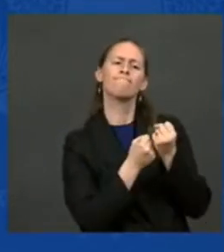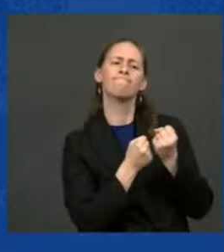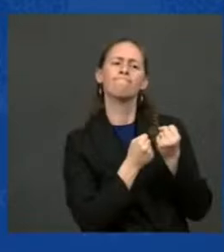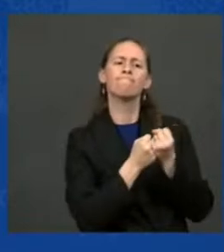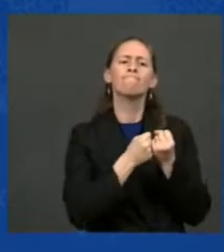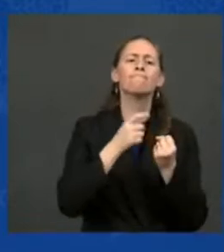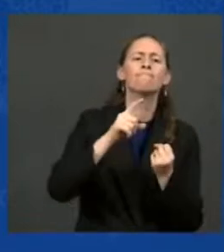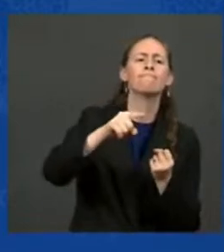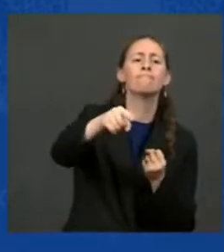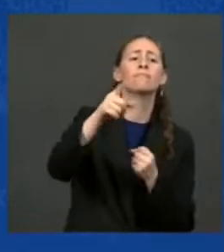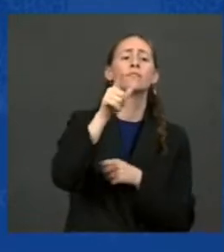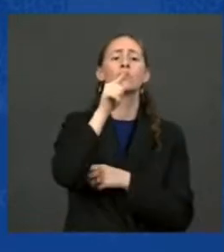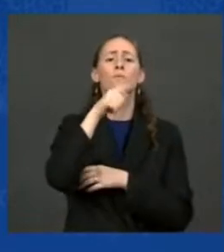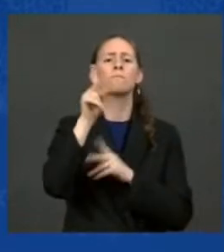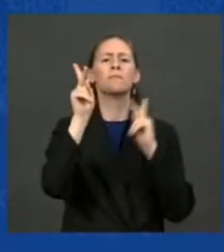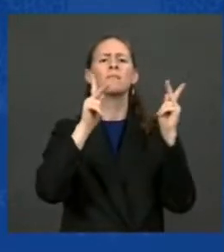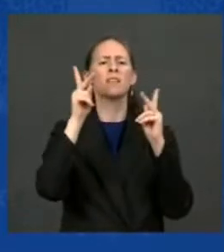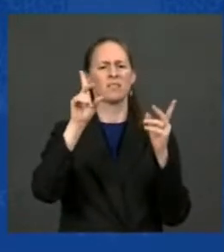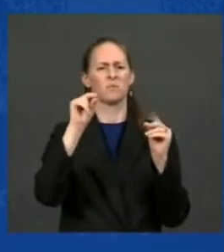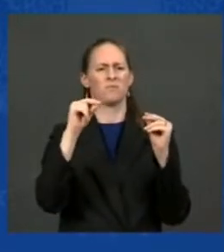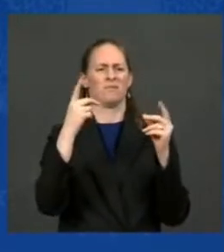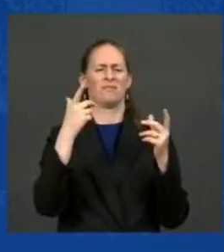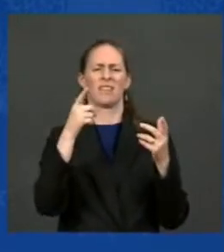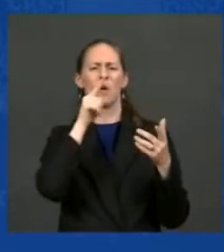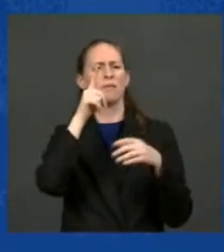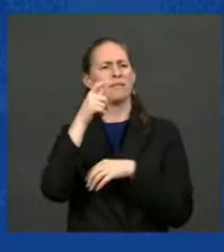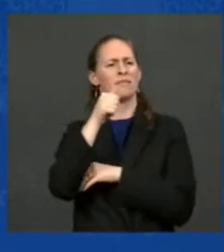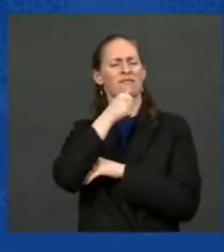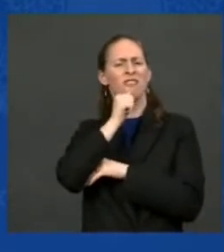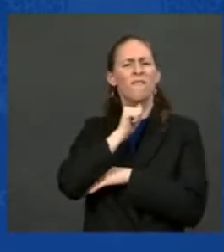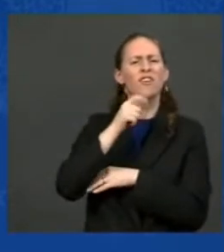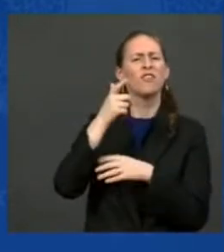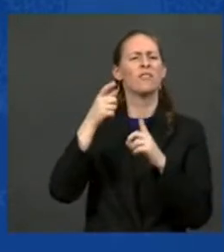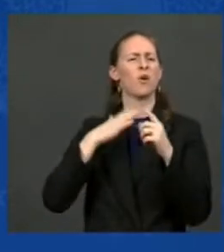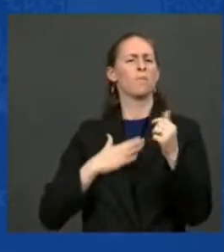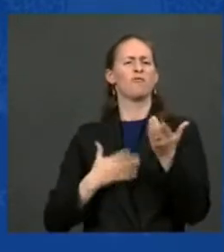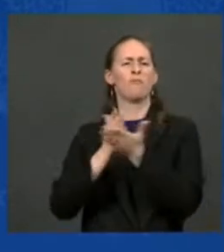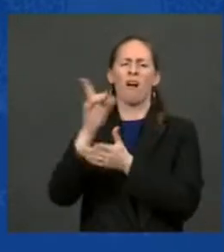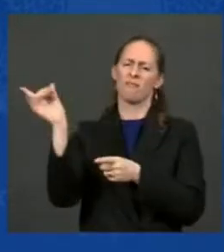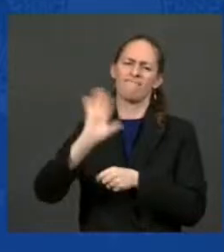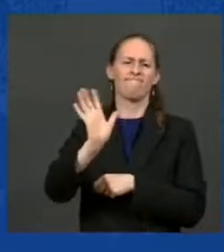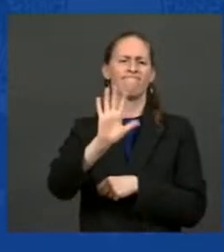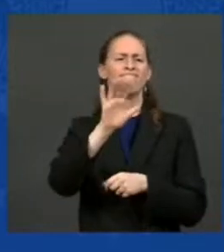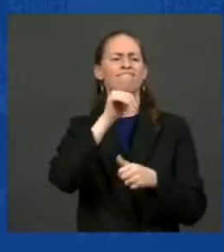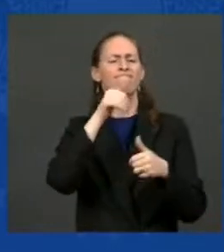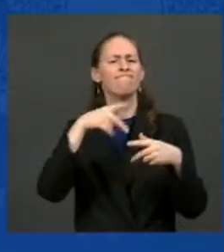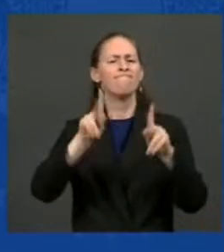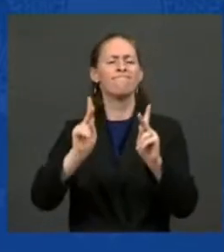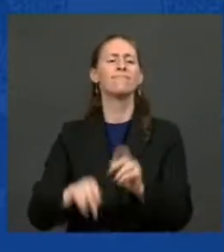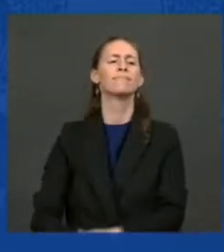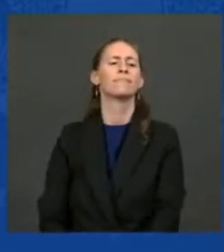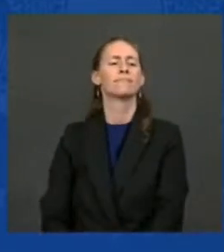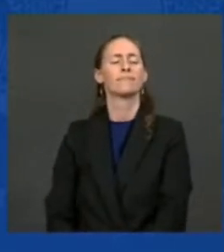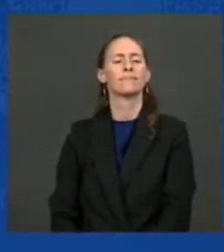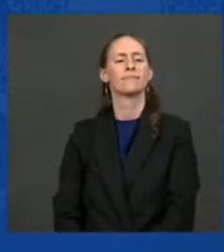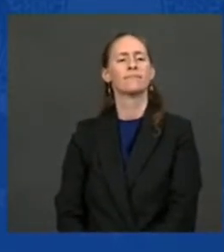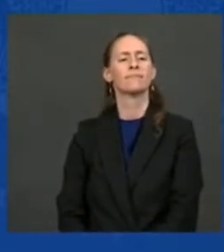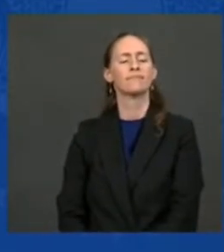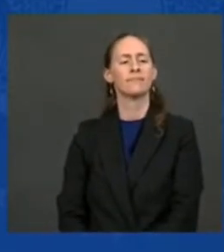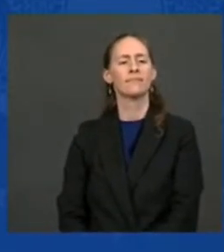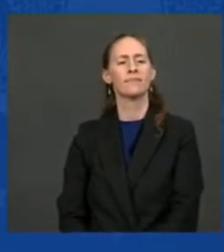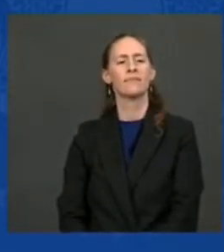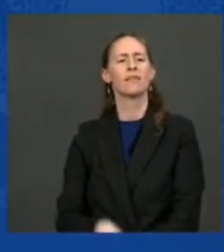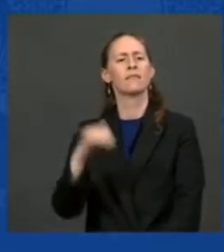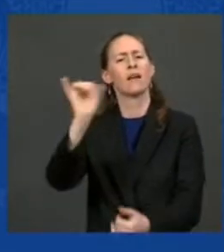his fearless advocacy of human rights. The President was a consistent, strong voice on human rights conditions in